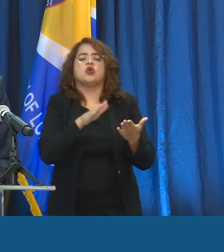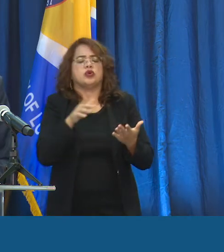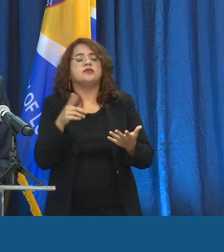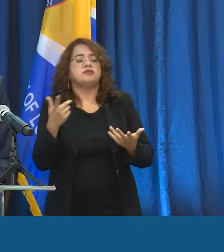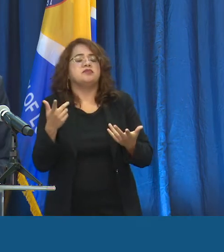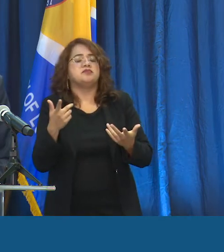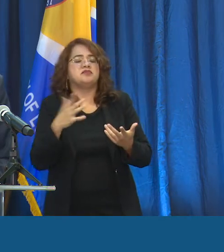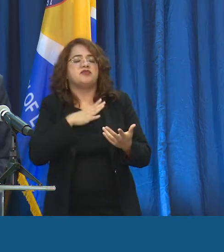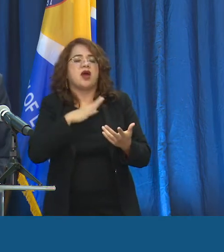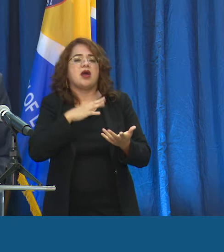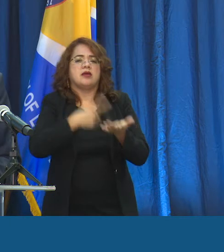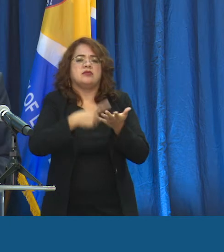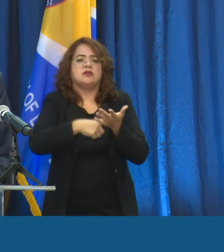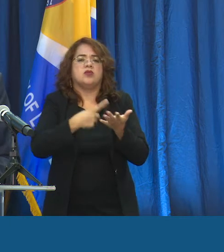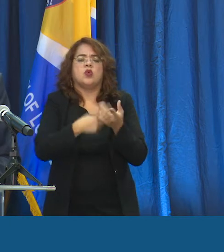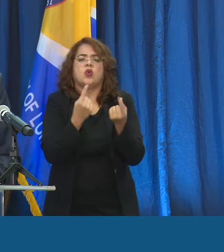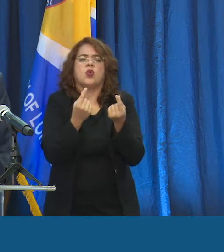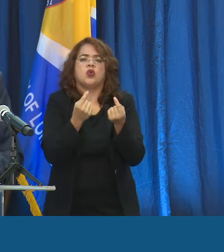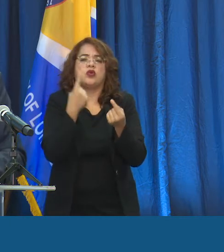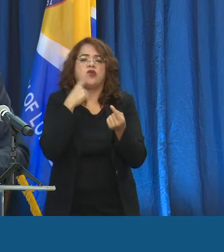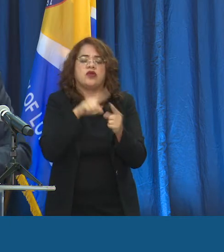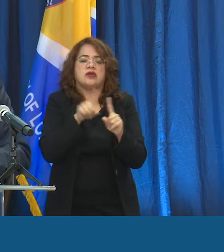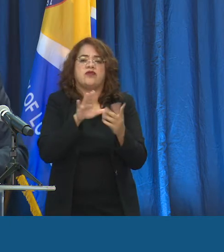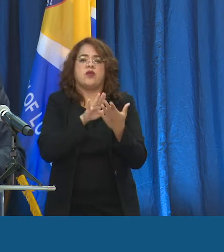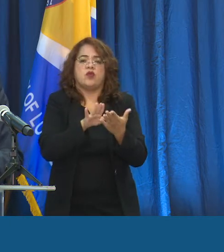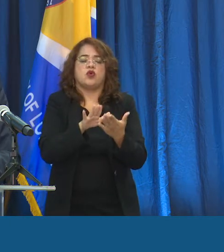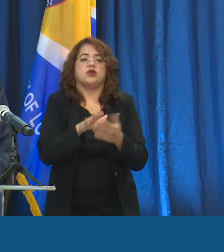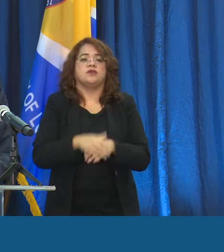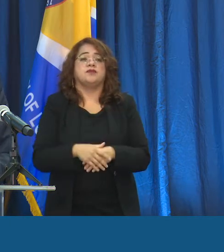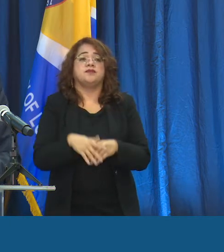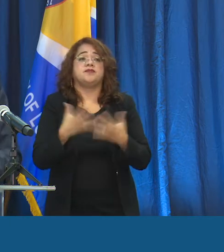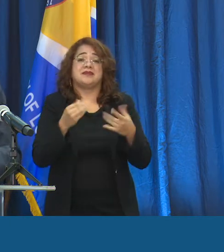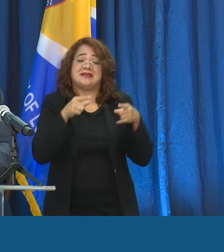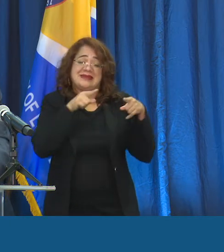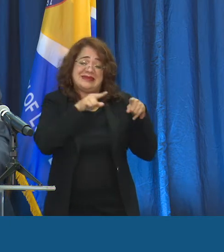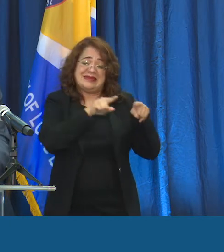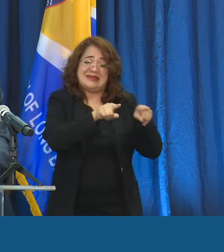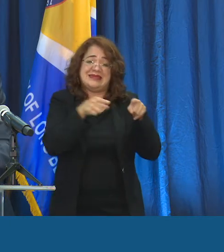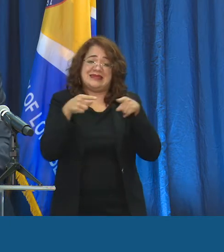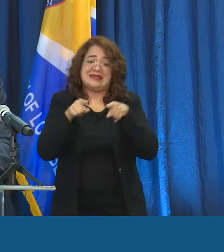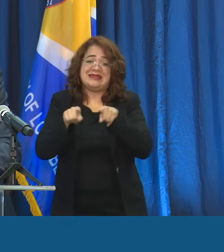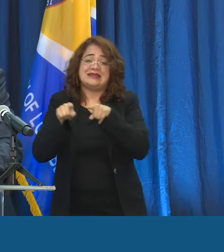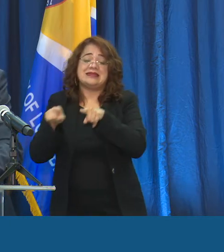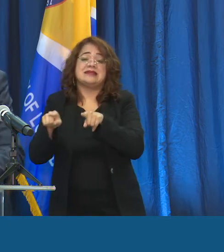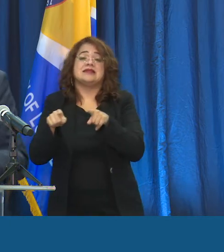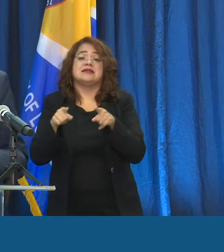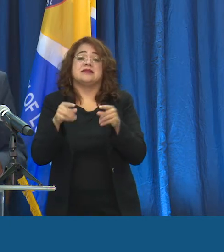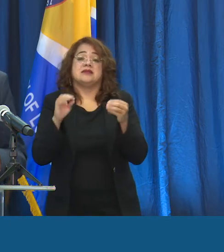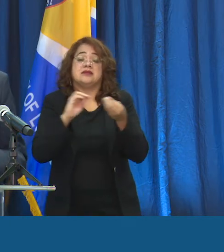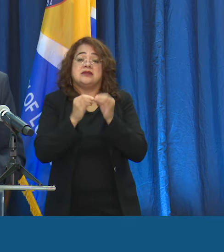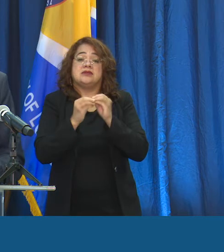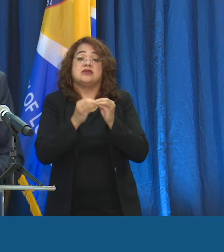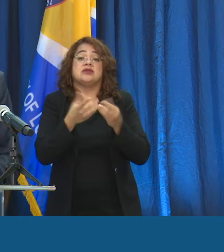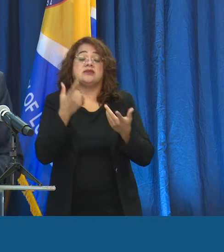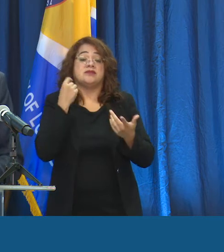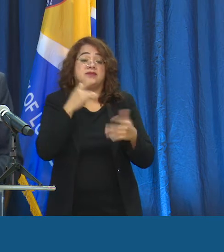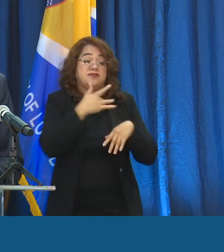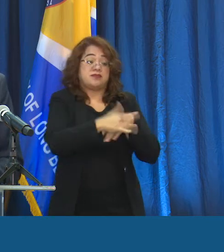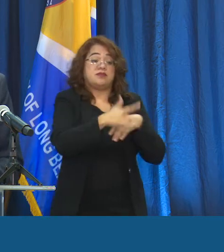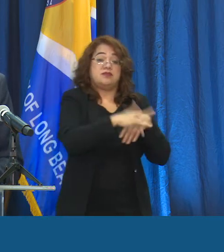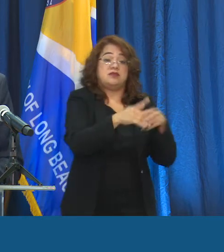city council. And we're also evaluating and aligning budget to actuals, and where we don't have vacant positions where we